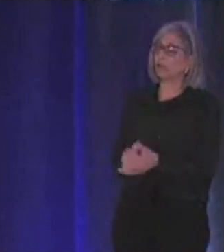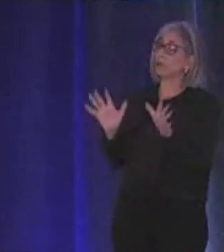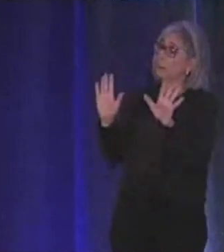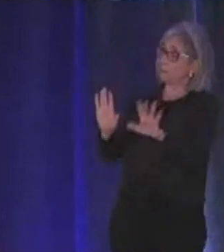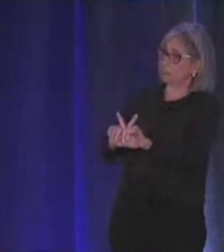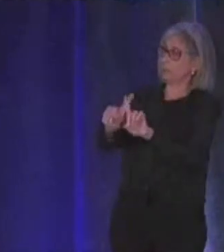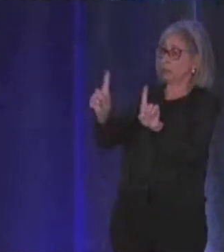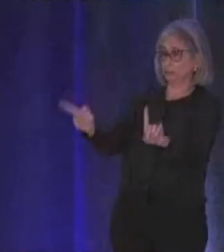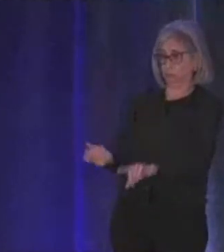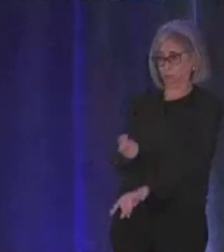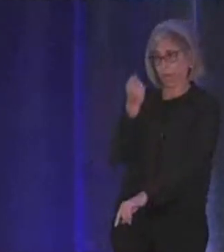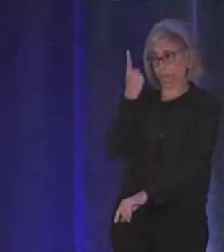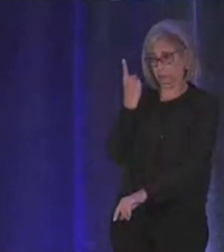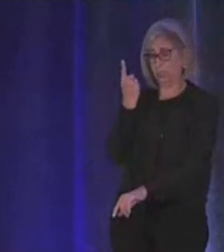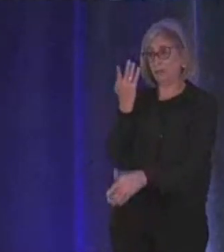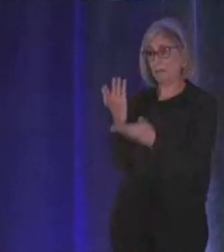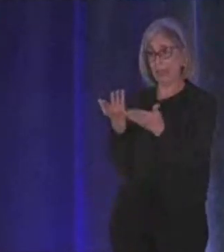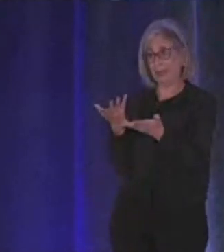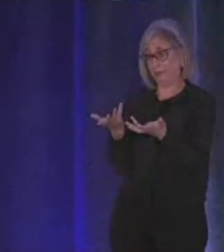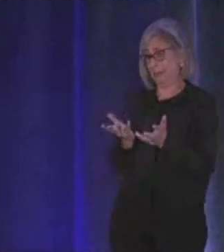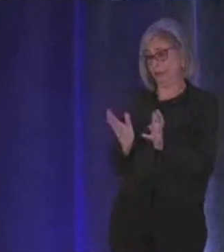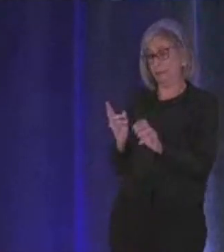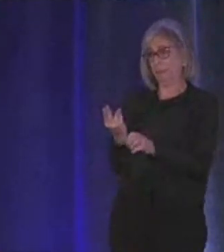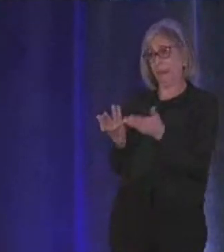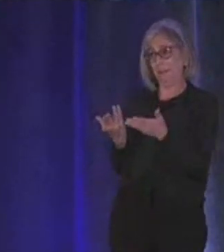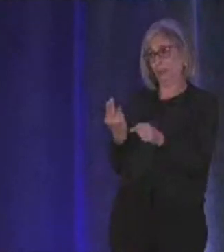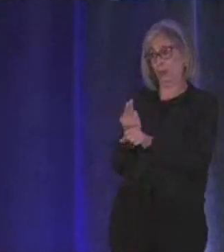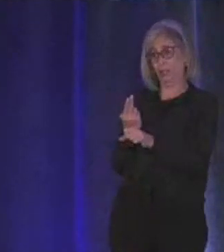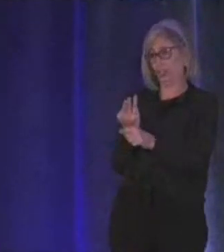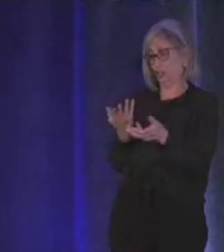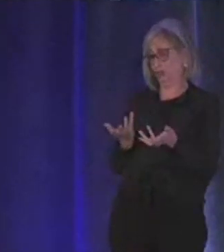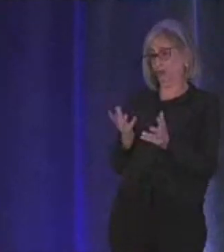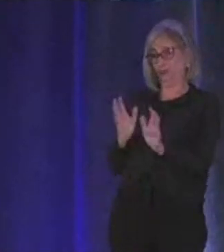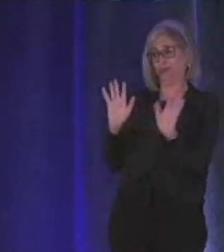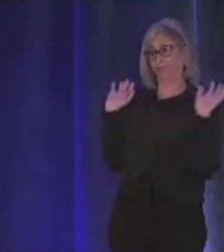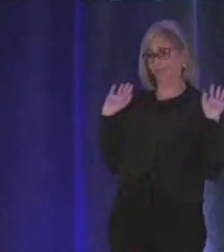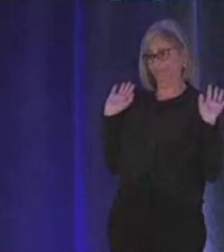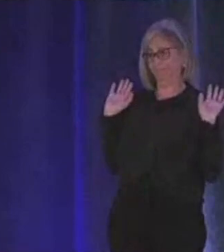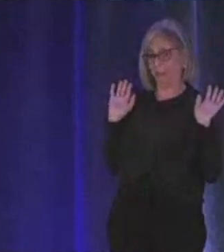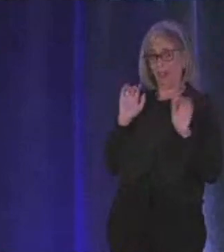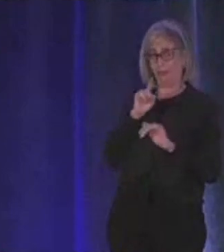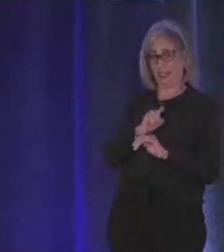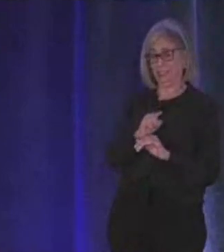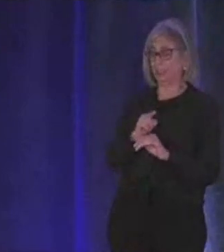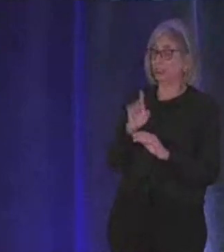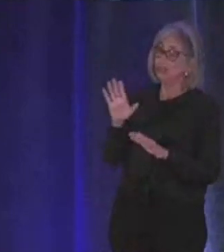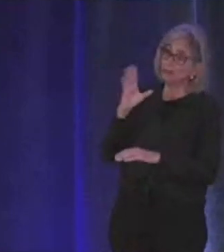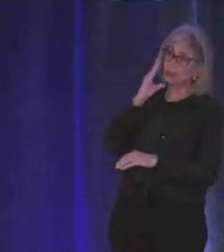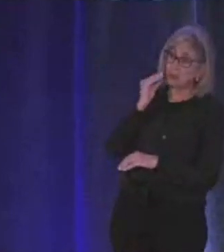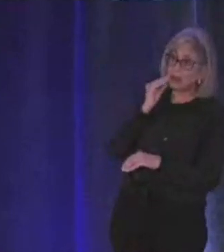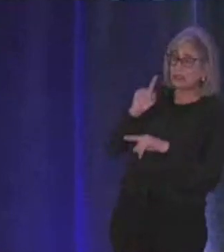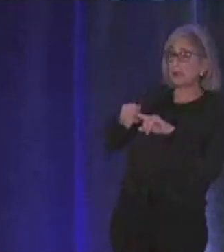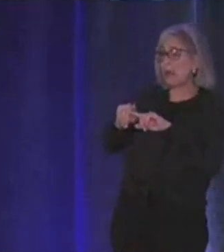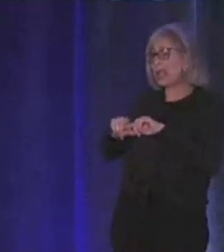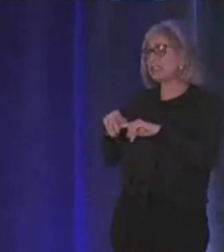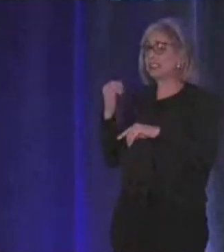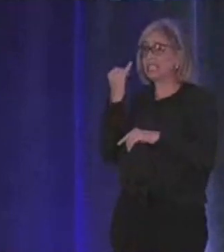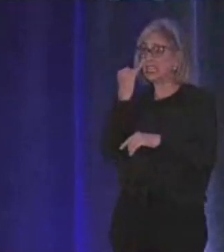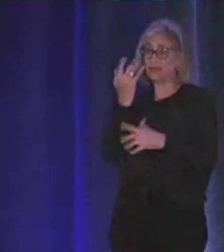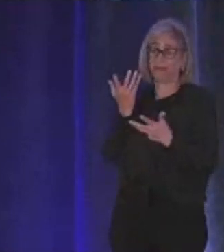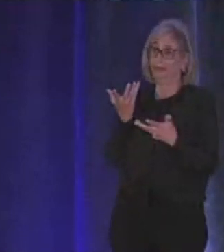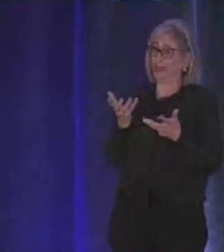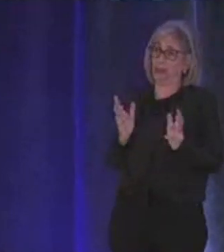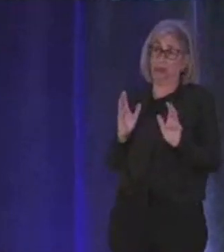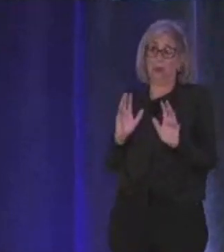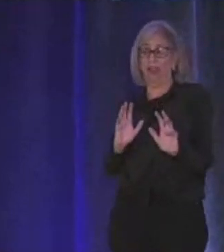However, there's a great chance you may not want to use Webpack, you know, like depending on your experience with it, or just the fact that you just don't